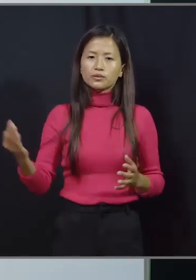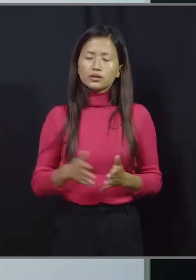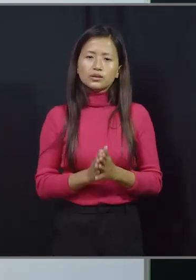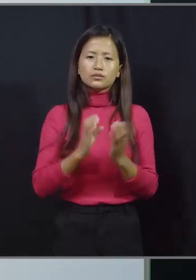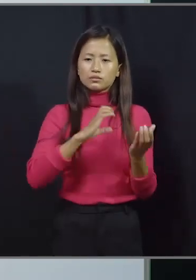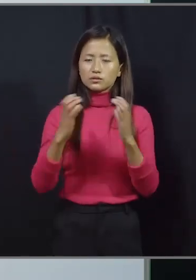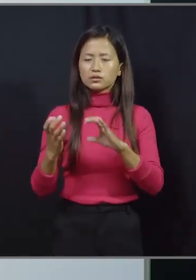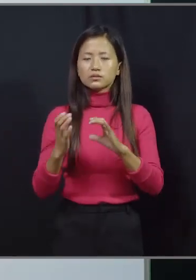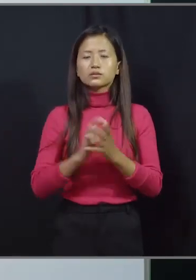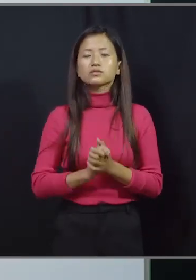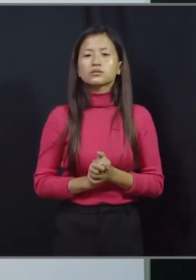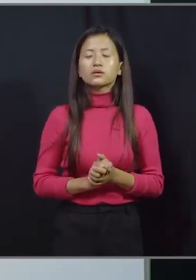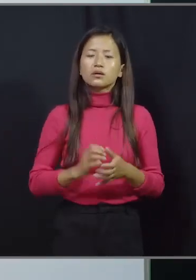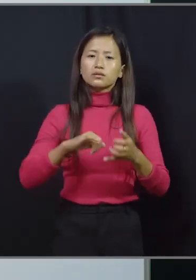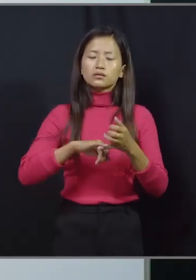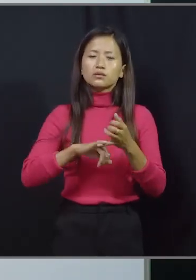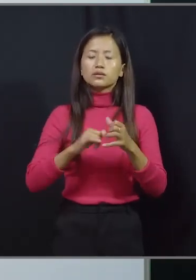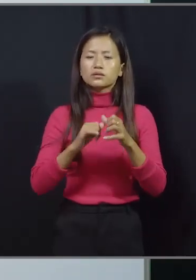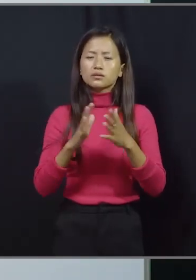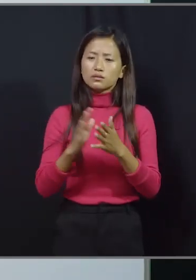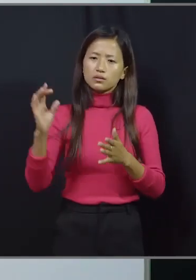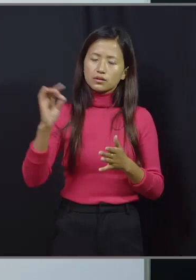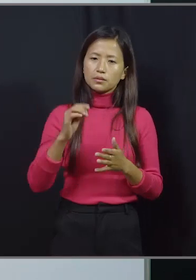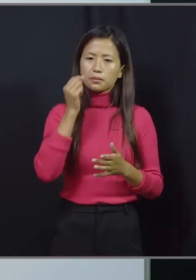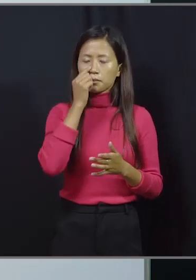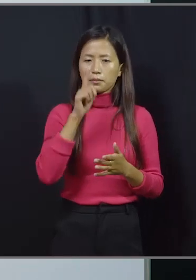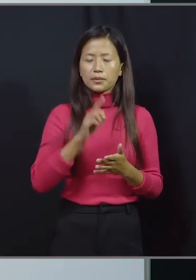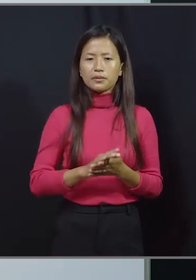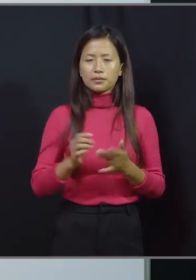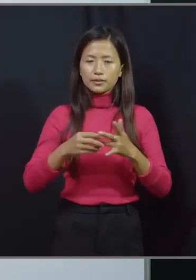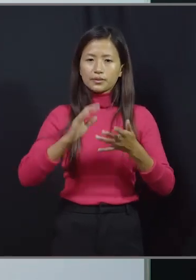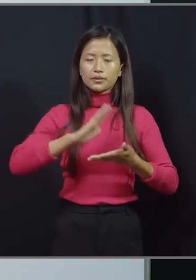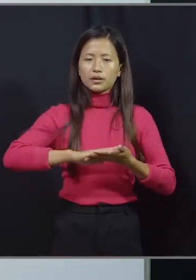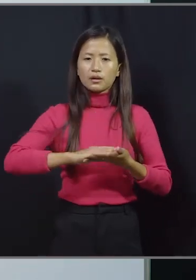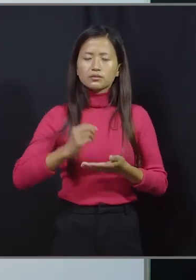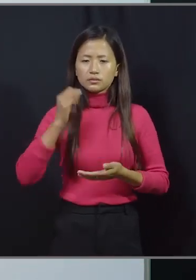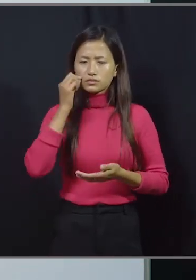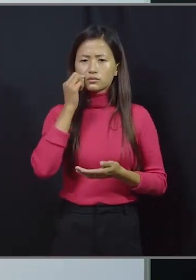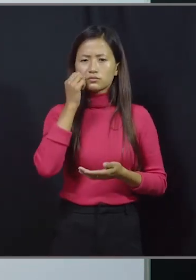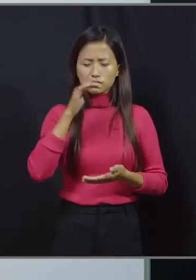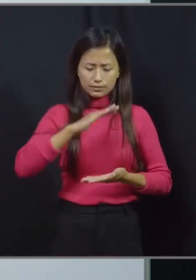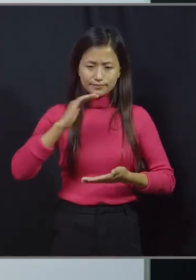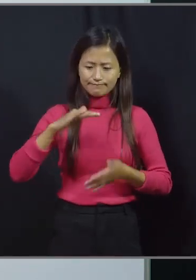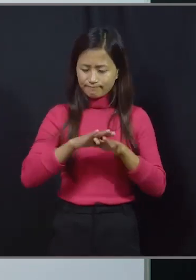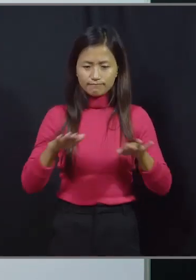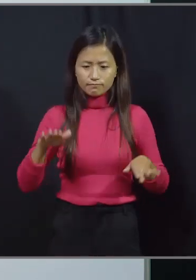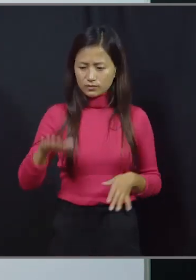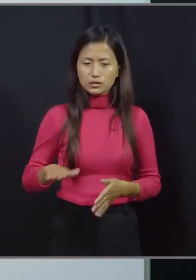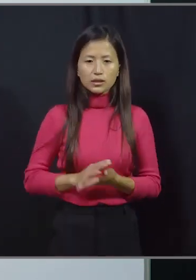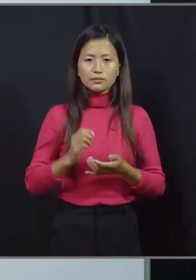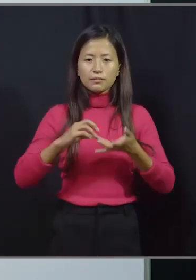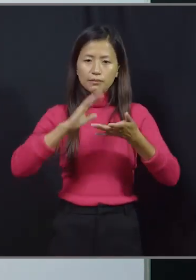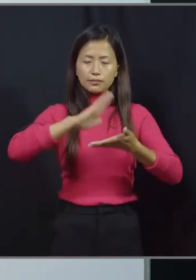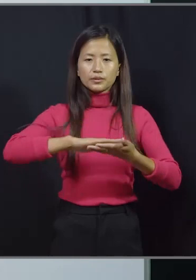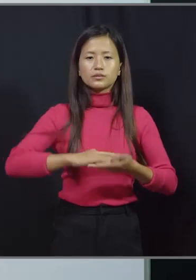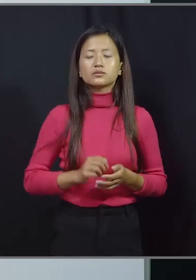changes, like sati, widow remarriage, women education, abolition of child marriage, etc. All these are positive changes, yet